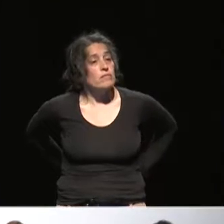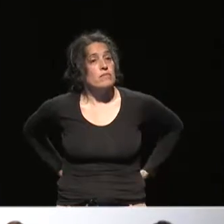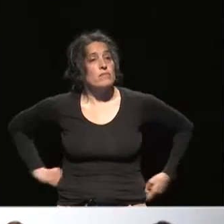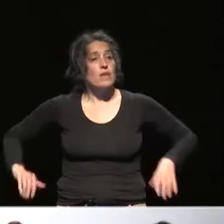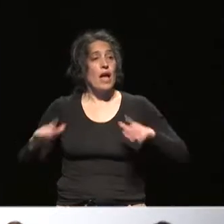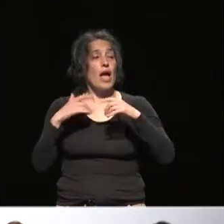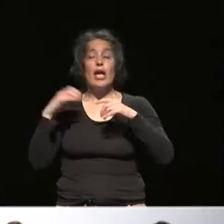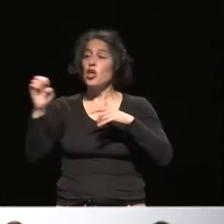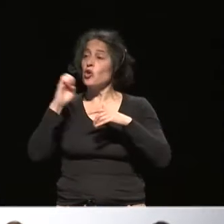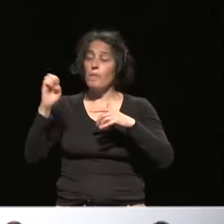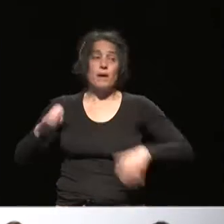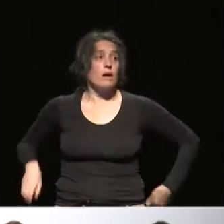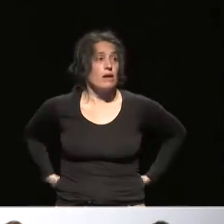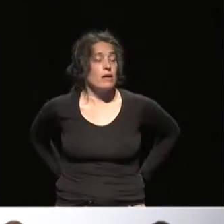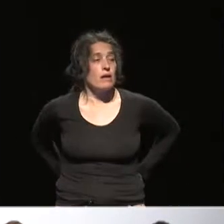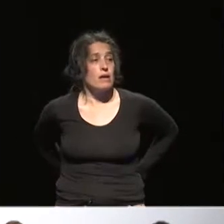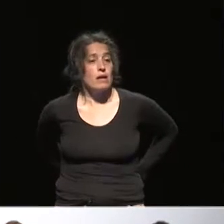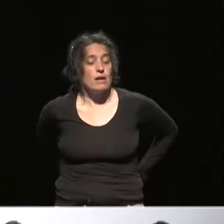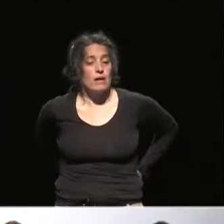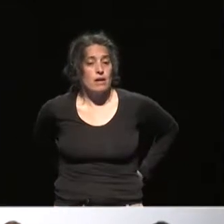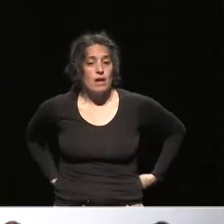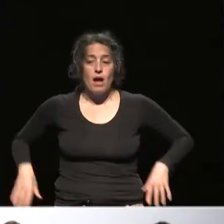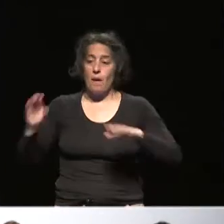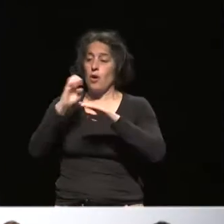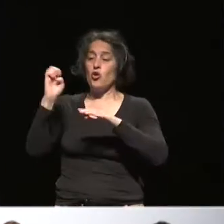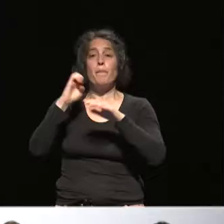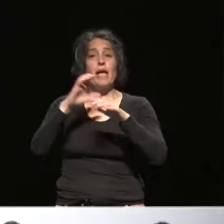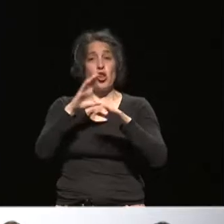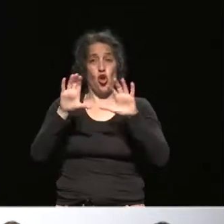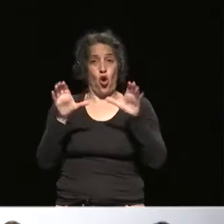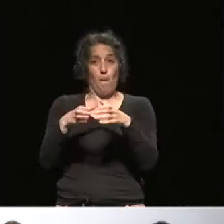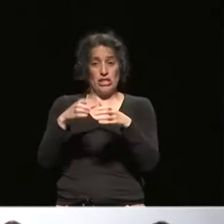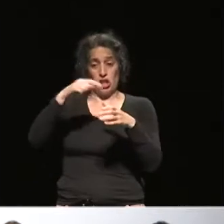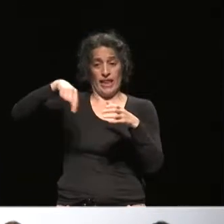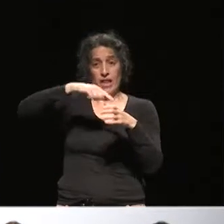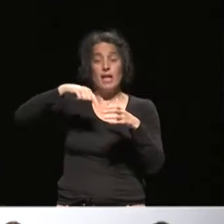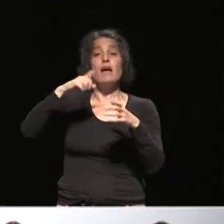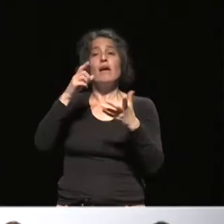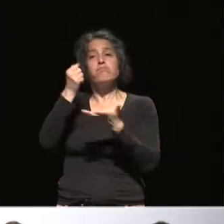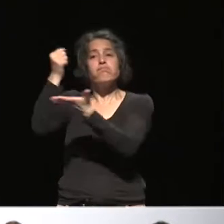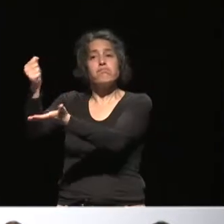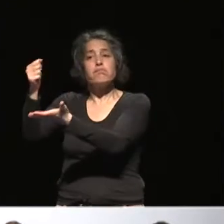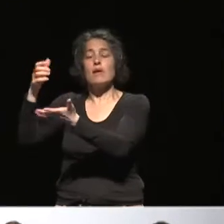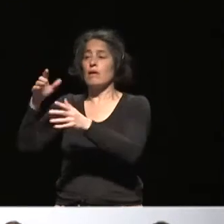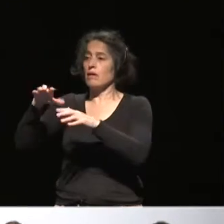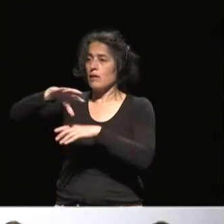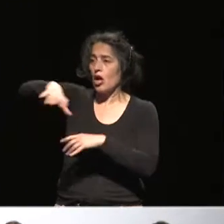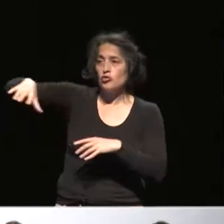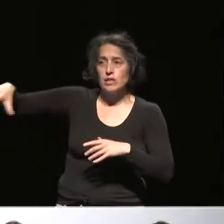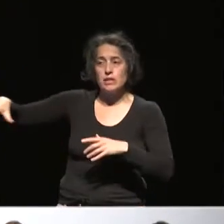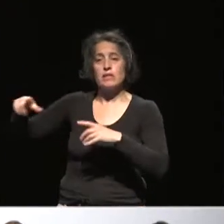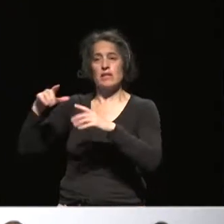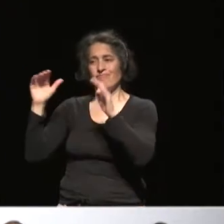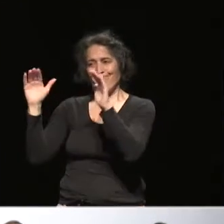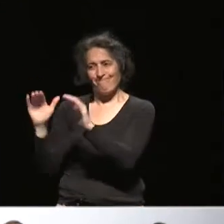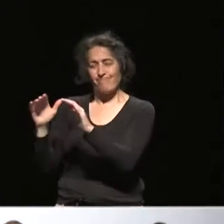support fragile countries with budget support, which will embed, of course, also anti-corruption measures. We are having the same problem